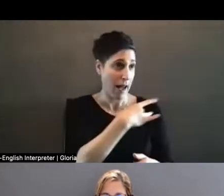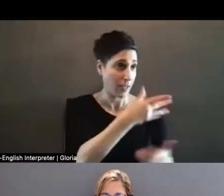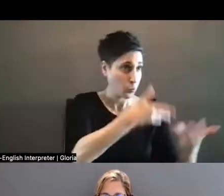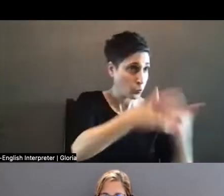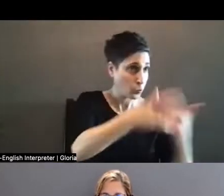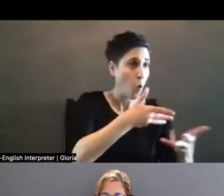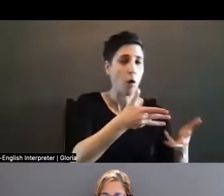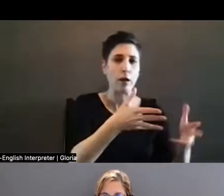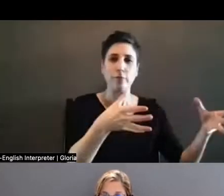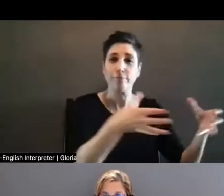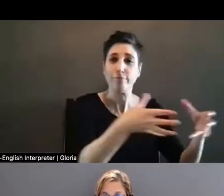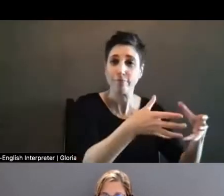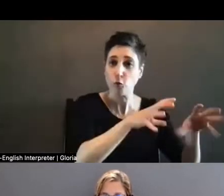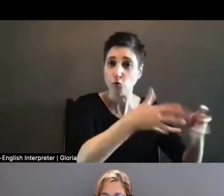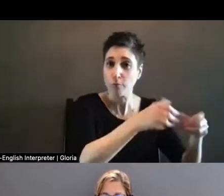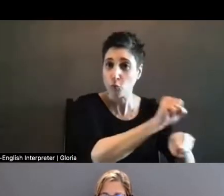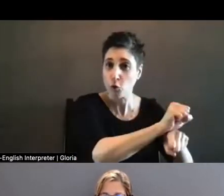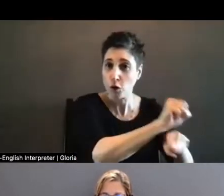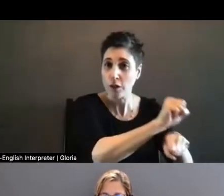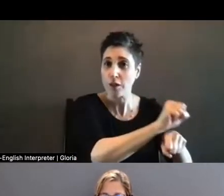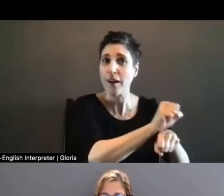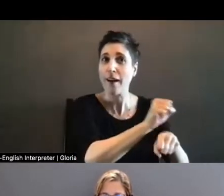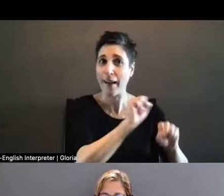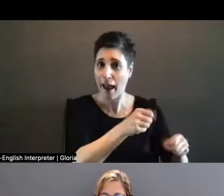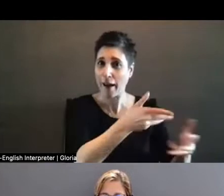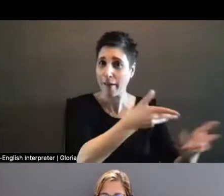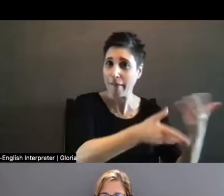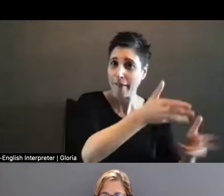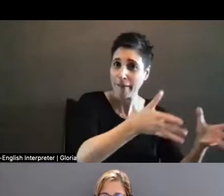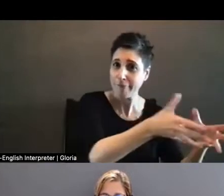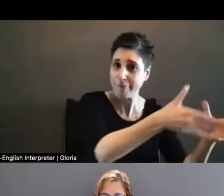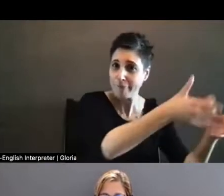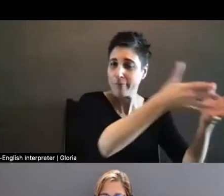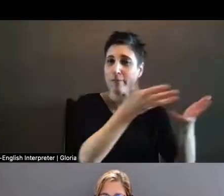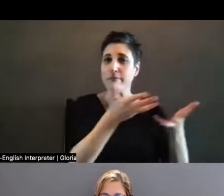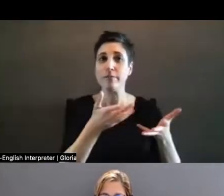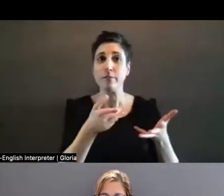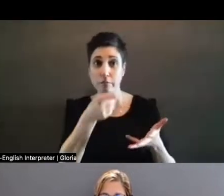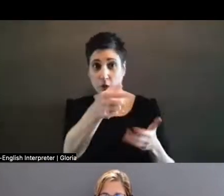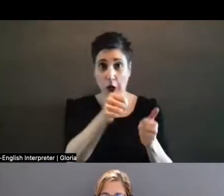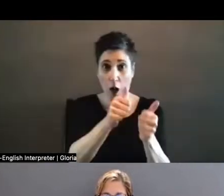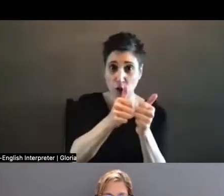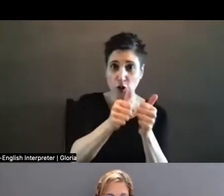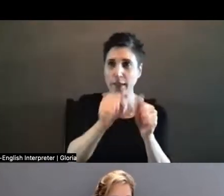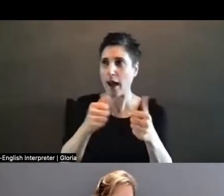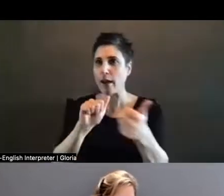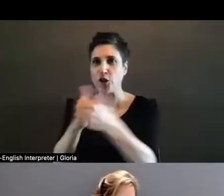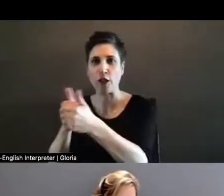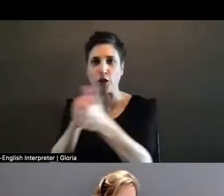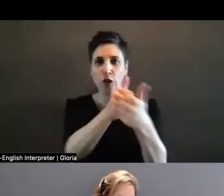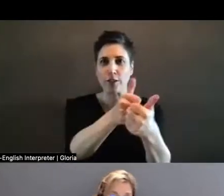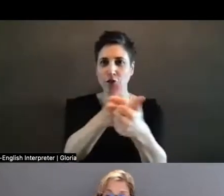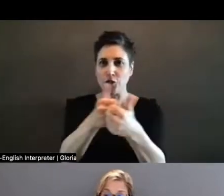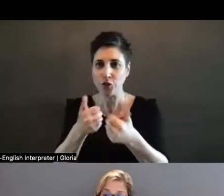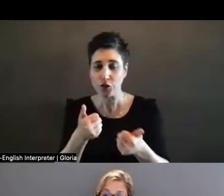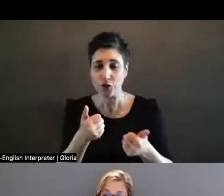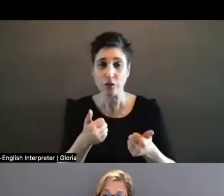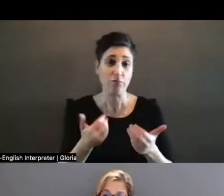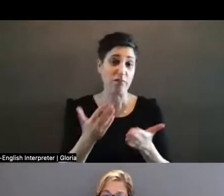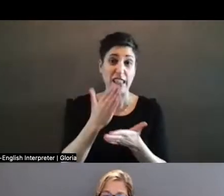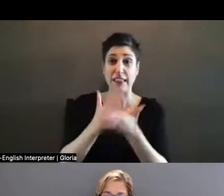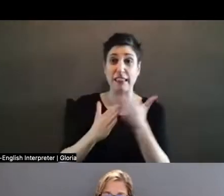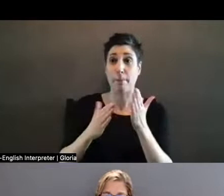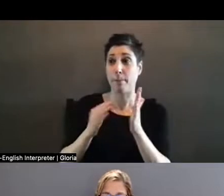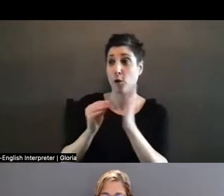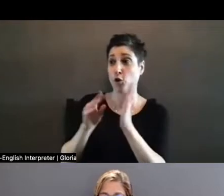goal, or the competitive learner can challenge their skills against others. The learner who wants to figure things out